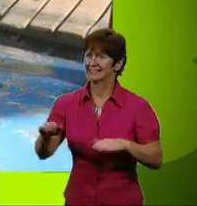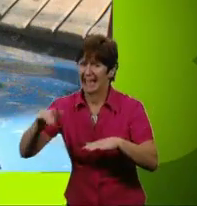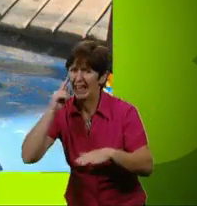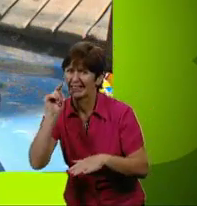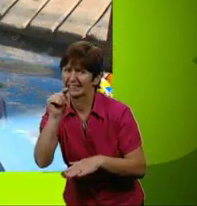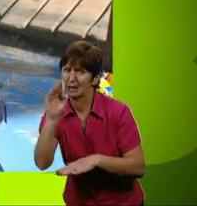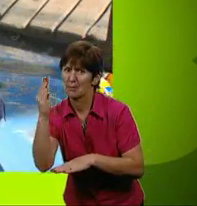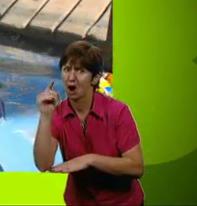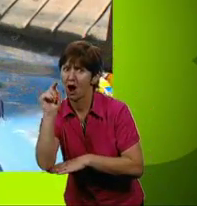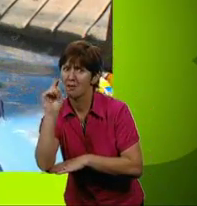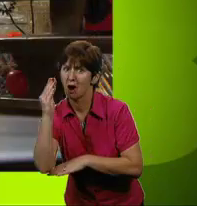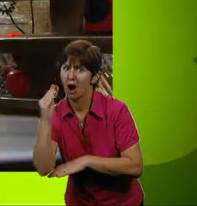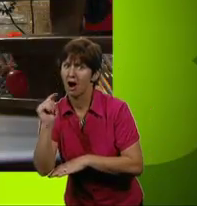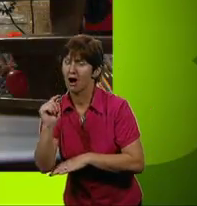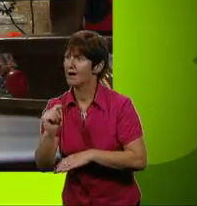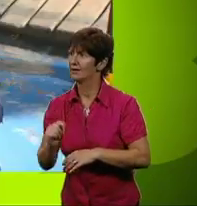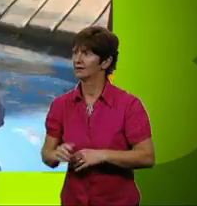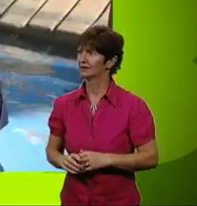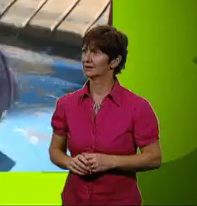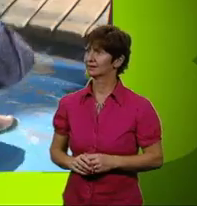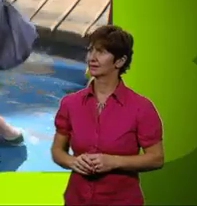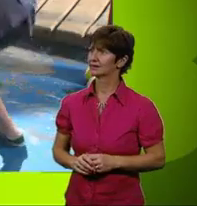Robo! I think it's something to do with the mirror.